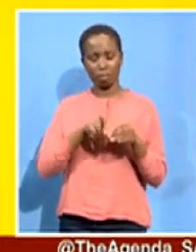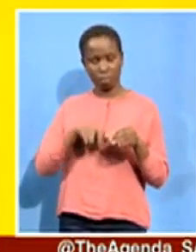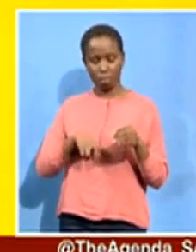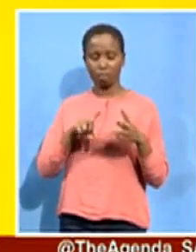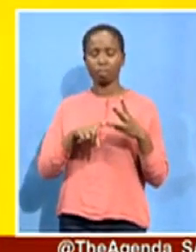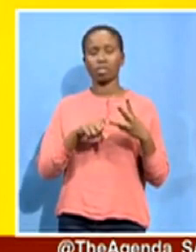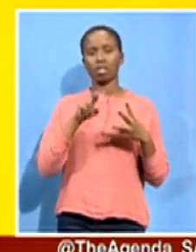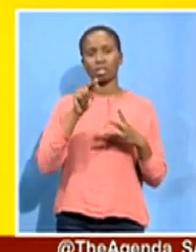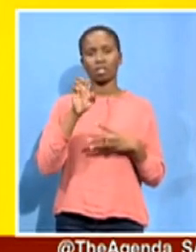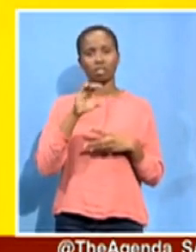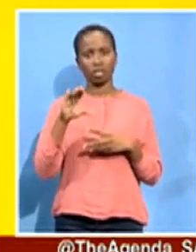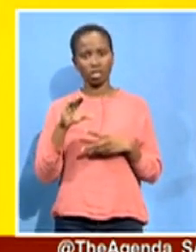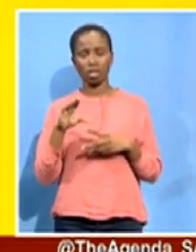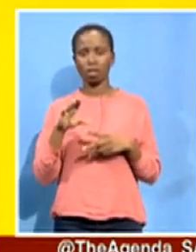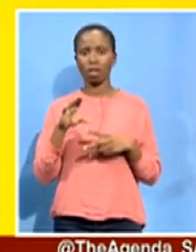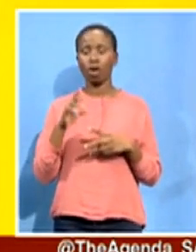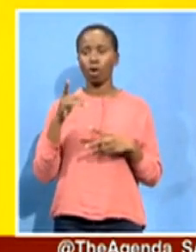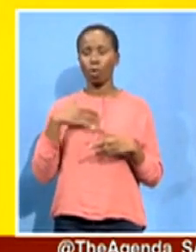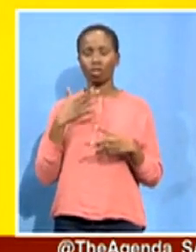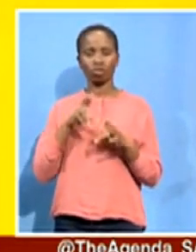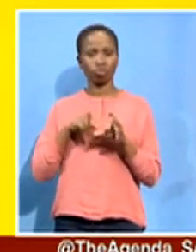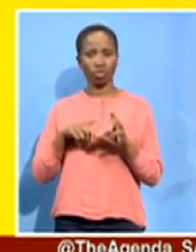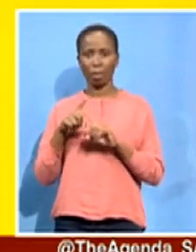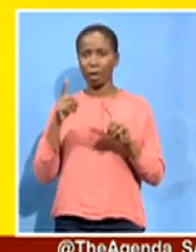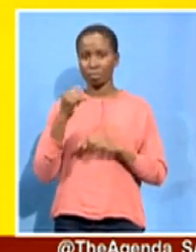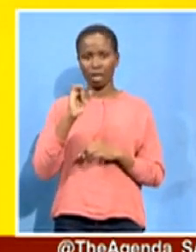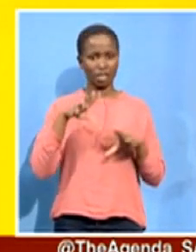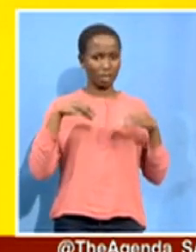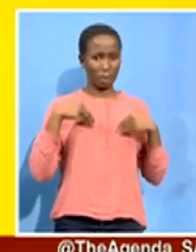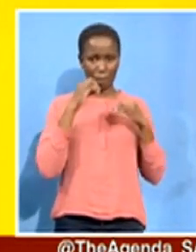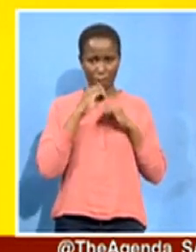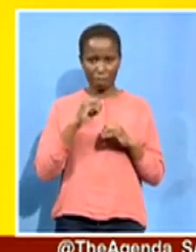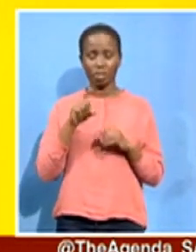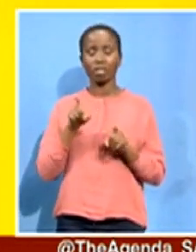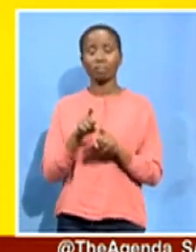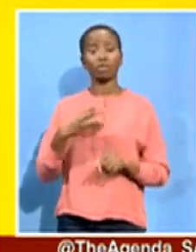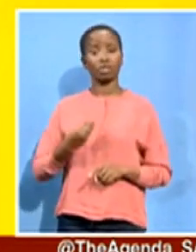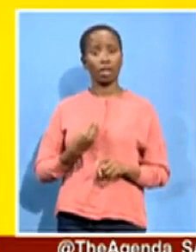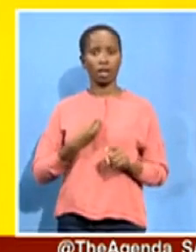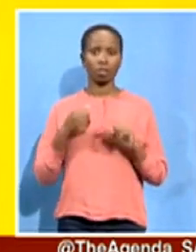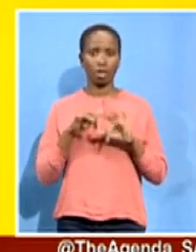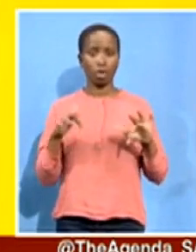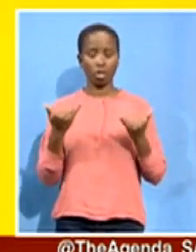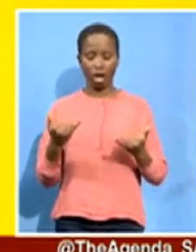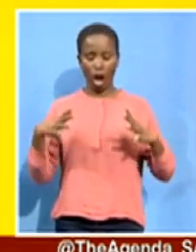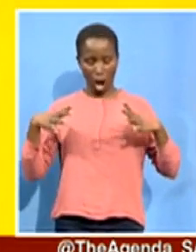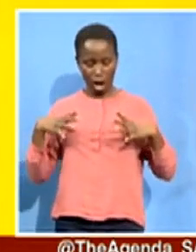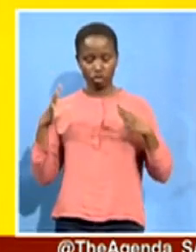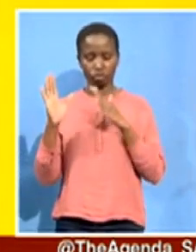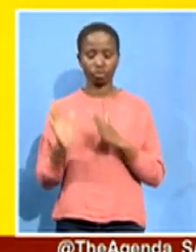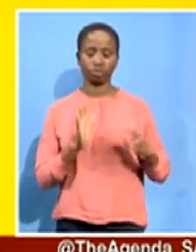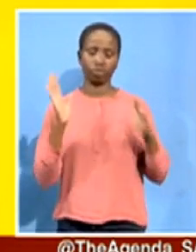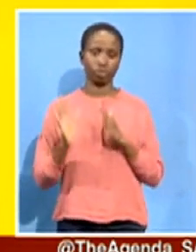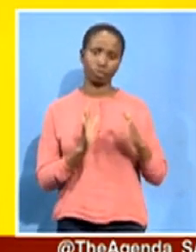You then had formations and young people organizing themselves under the banner of the ANC Youth League Crisis Committee, who then